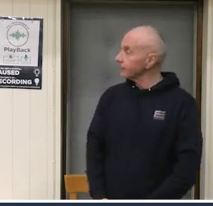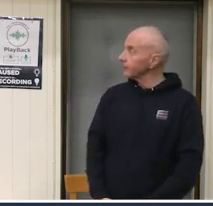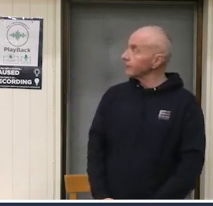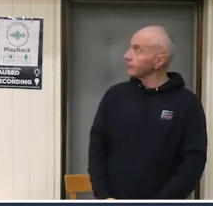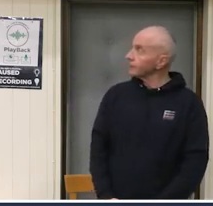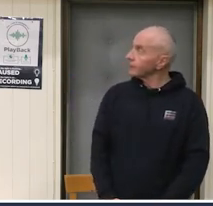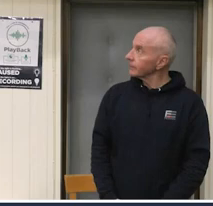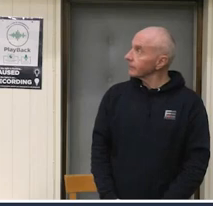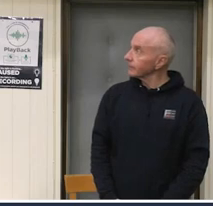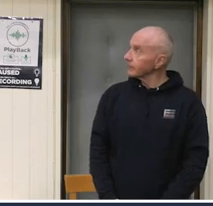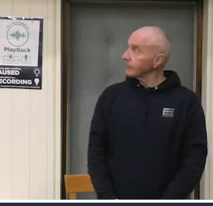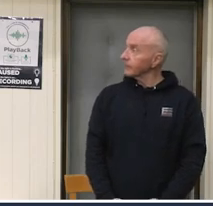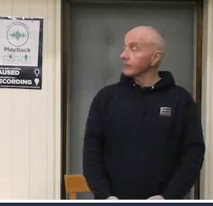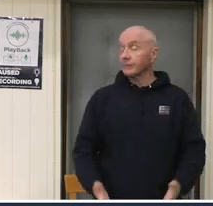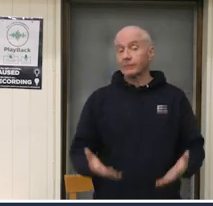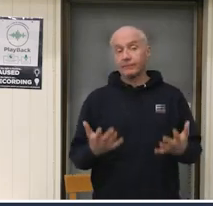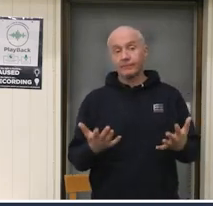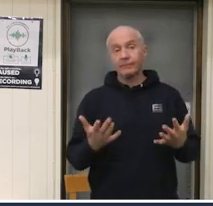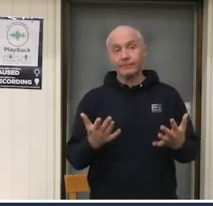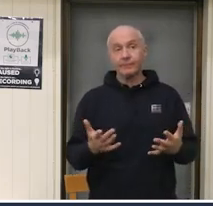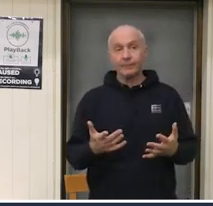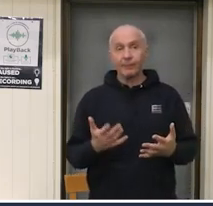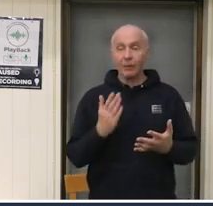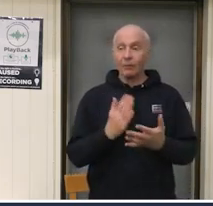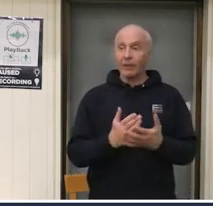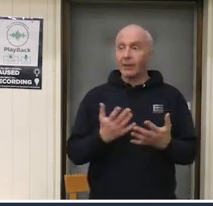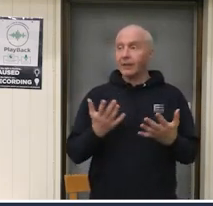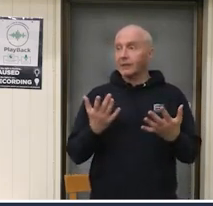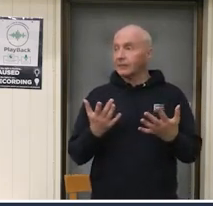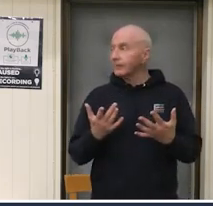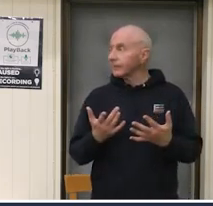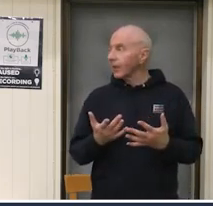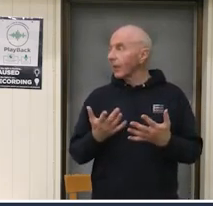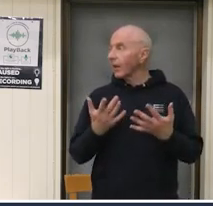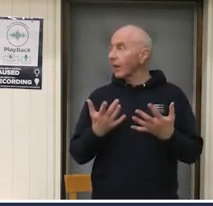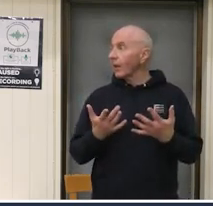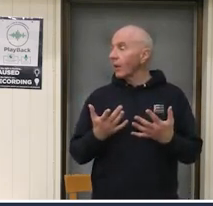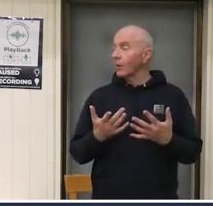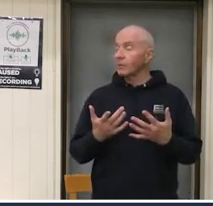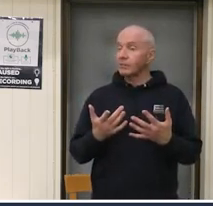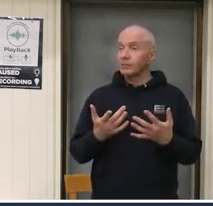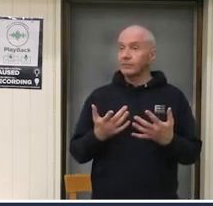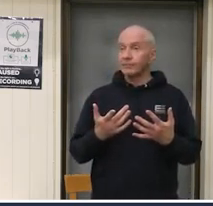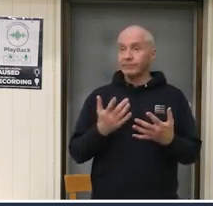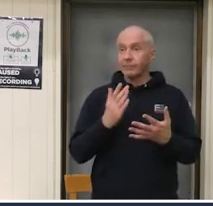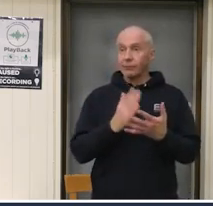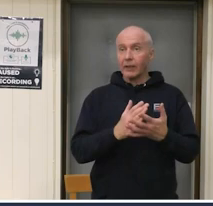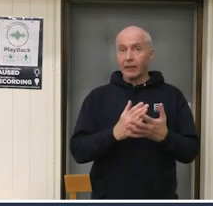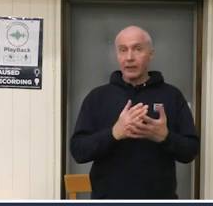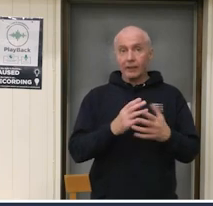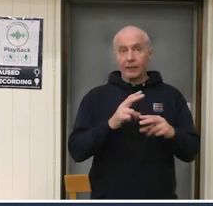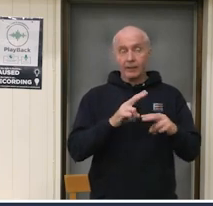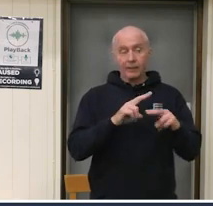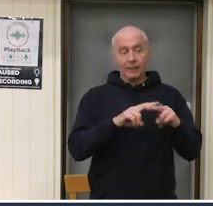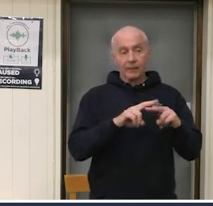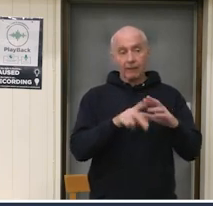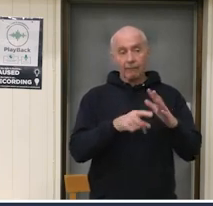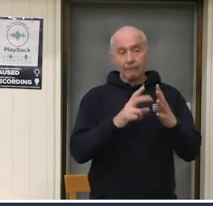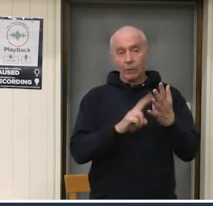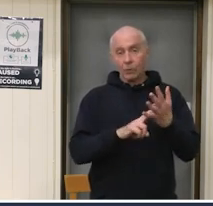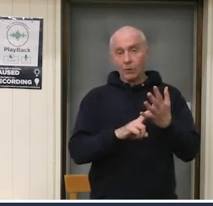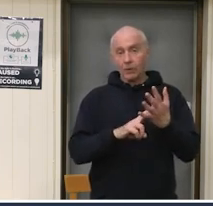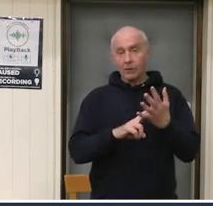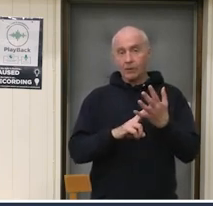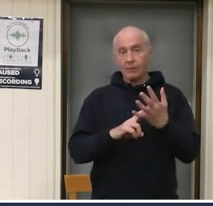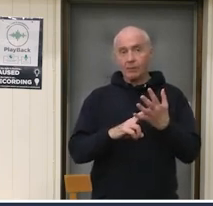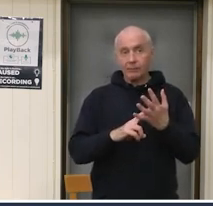However, obviously, you know, it's the old adage, oh, it's 30 years away. Actually, the landscape of fusion has changed remarkably in the last